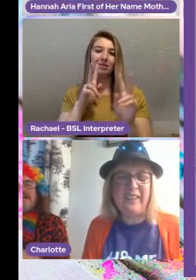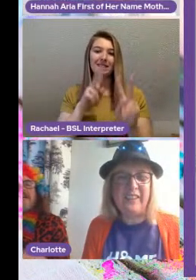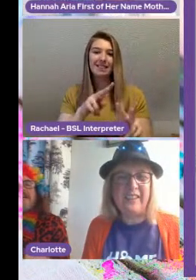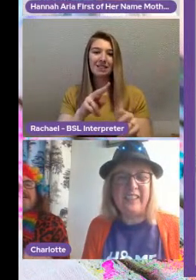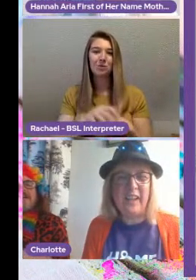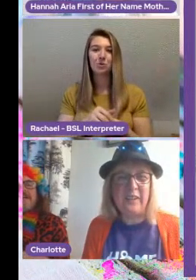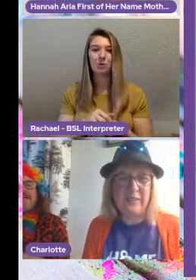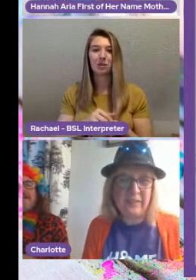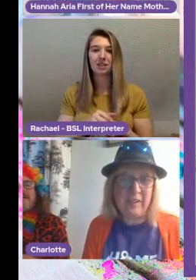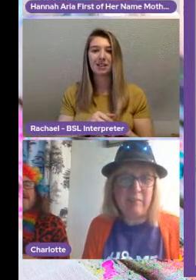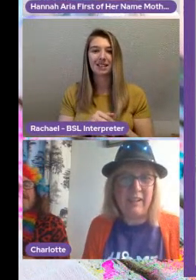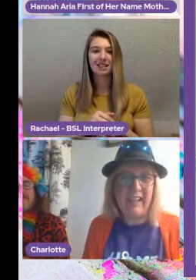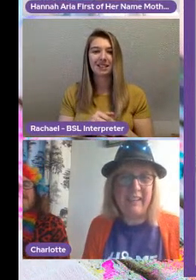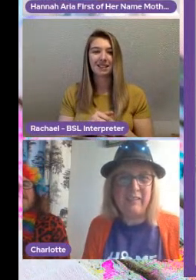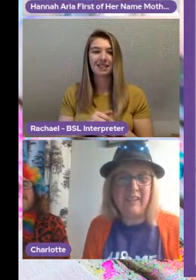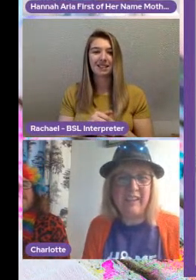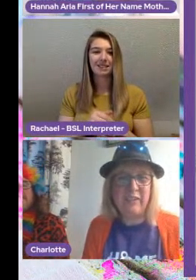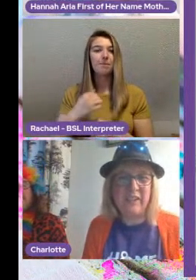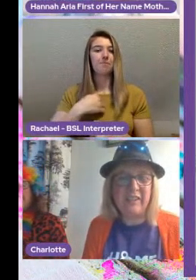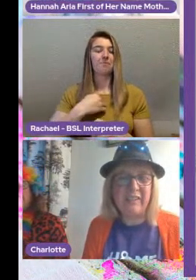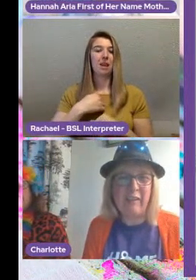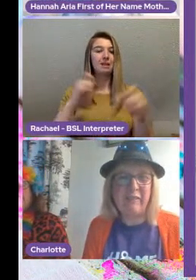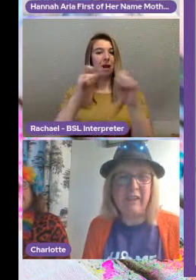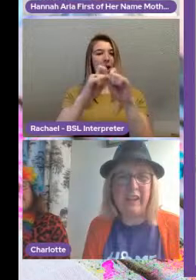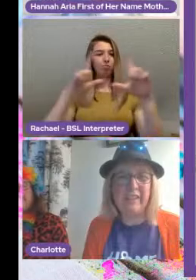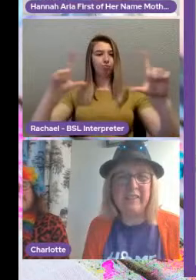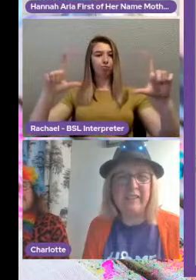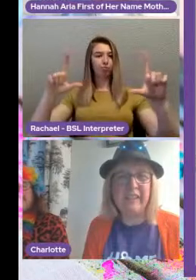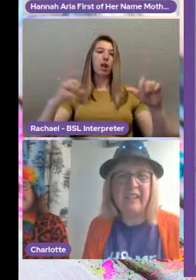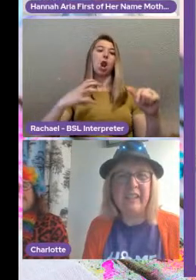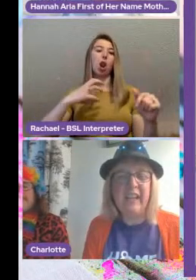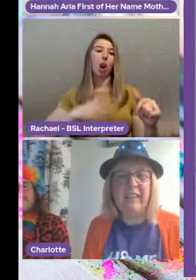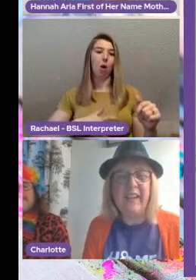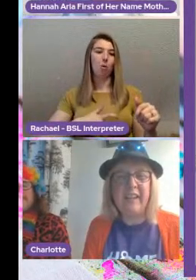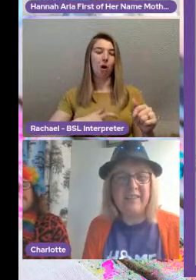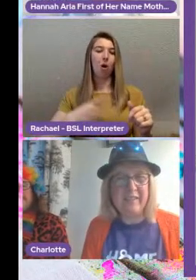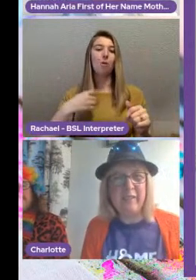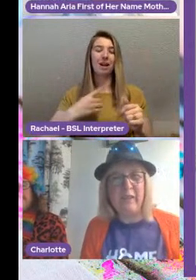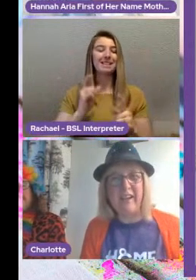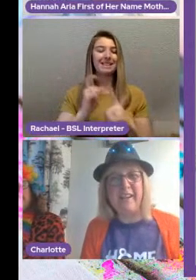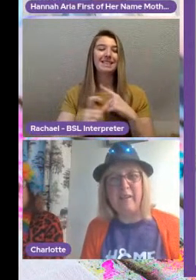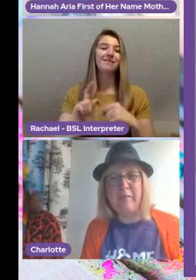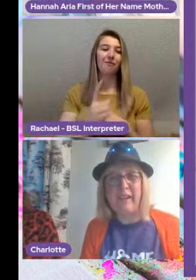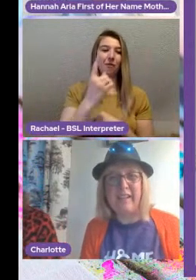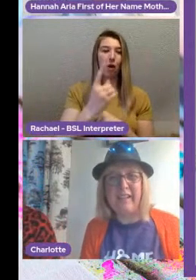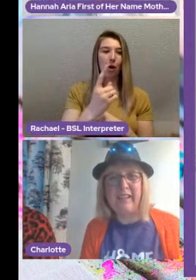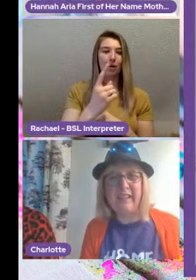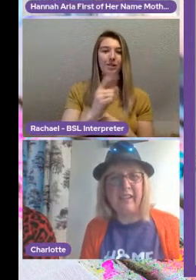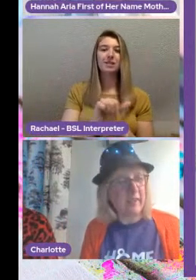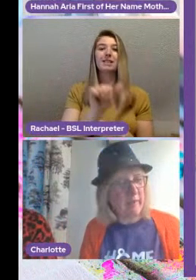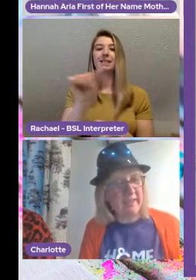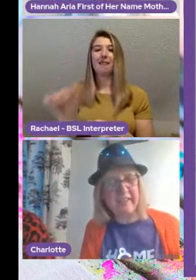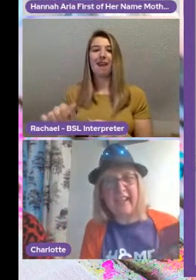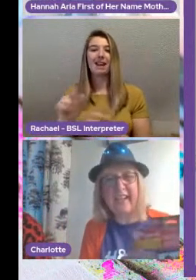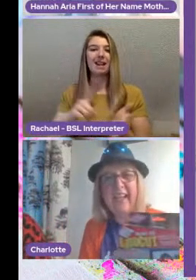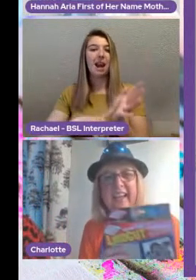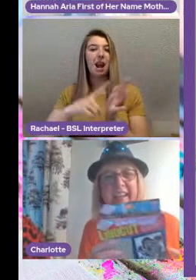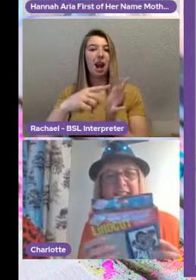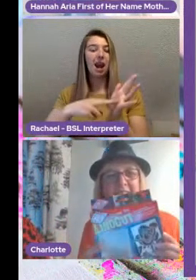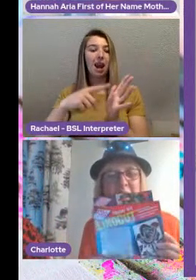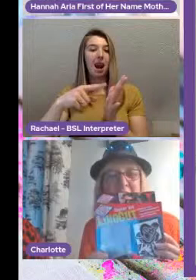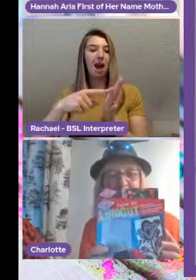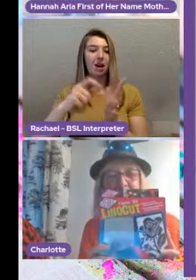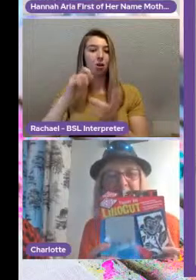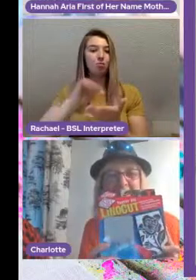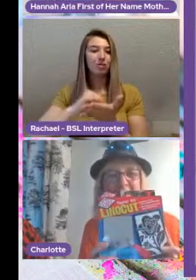logo, you know, separately, which I enjoyed. I did that first. And then I did do a lino print because I've managed to get a